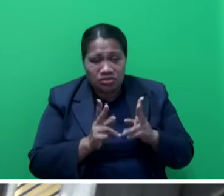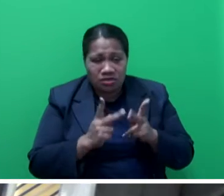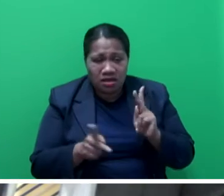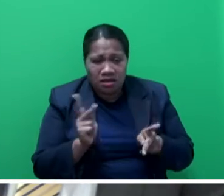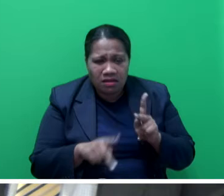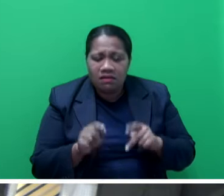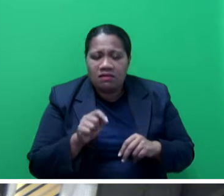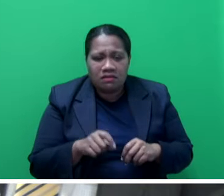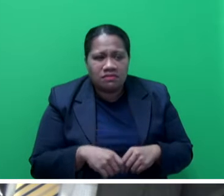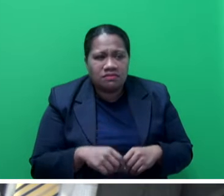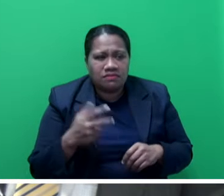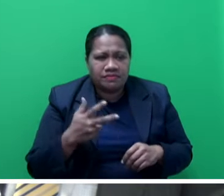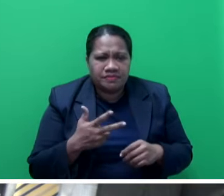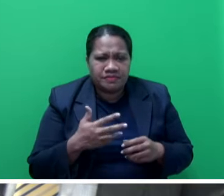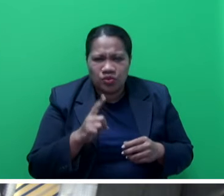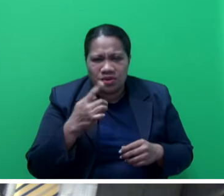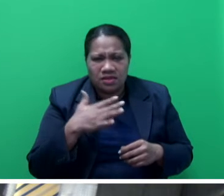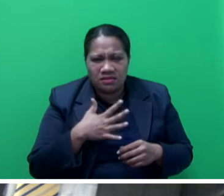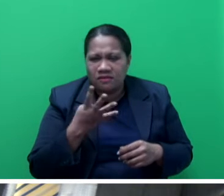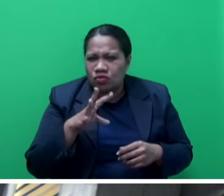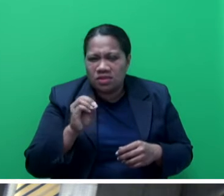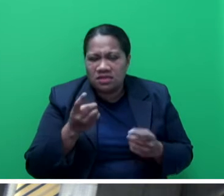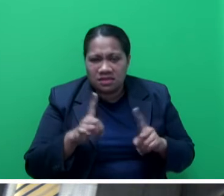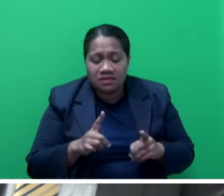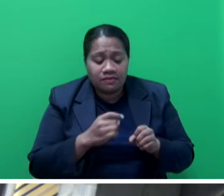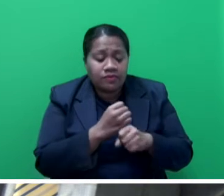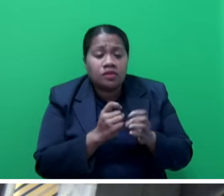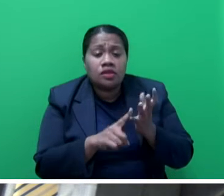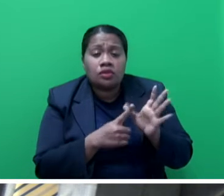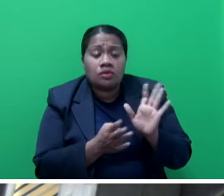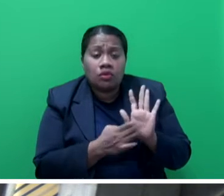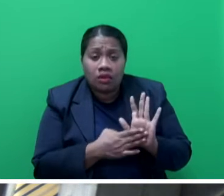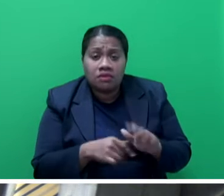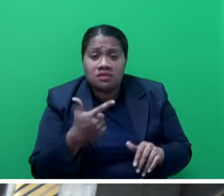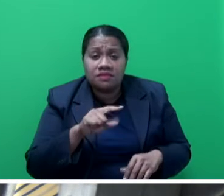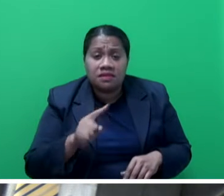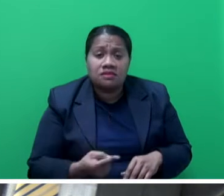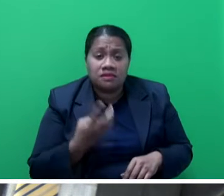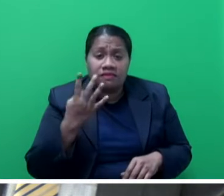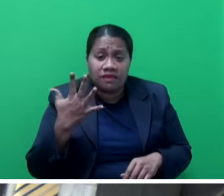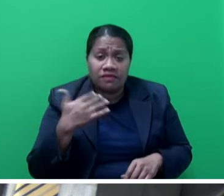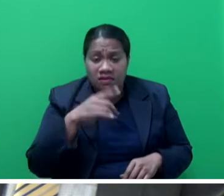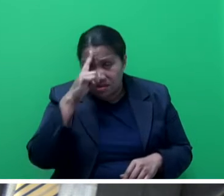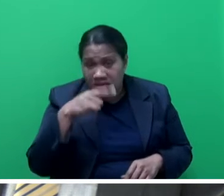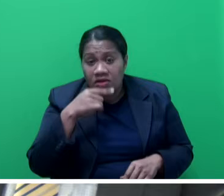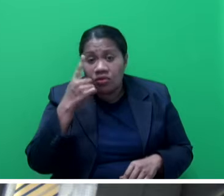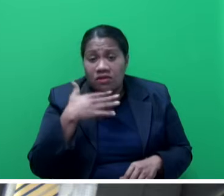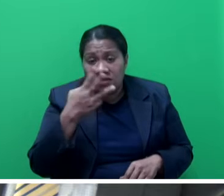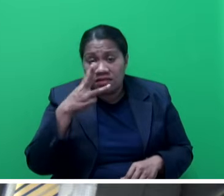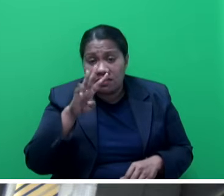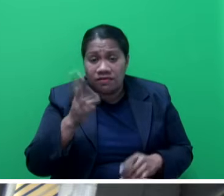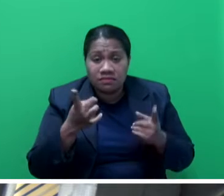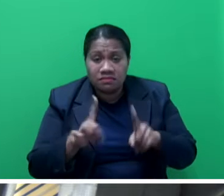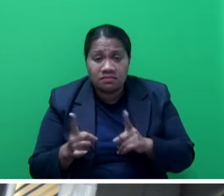cases and over 140 deaths, Guam with 7,500 cases and 134 deaths,